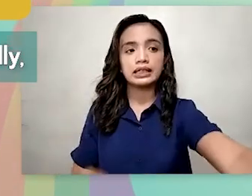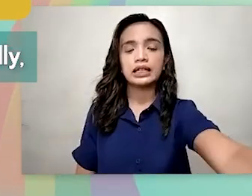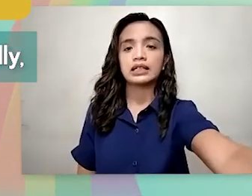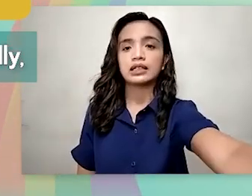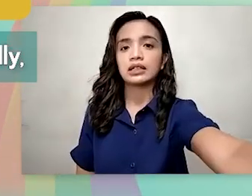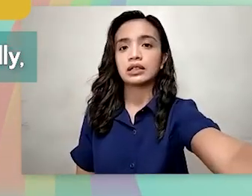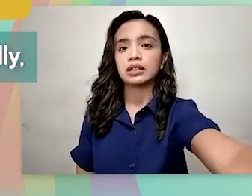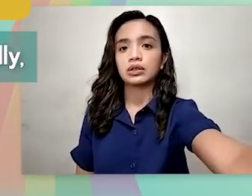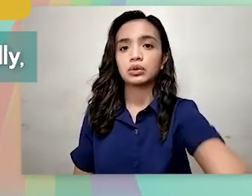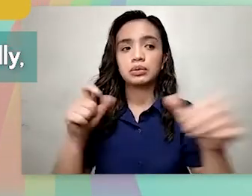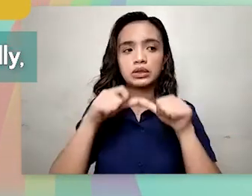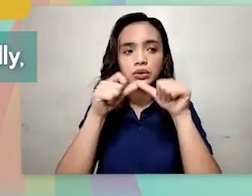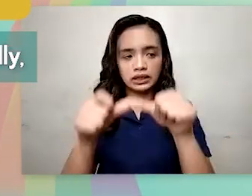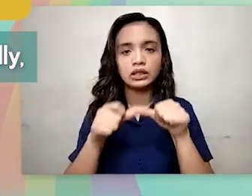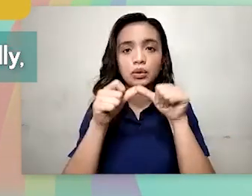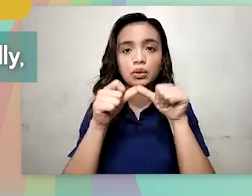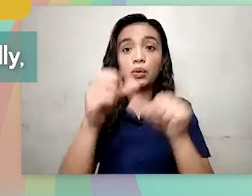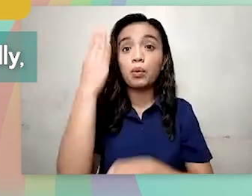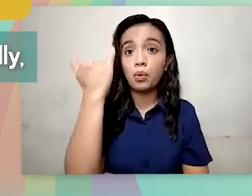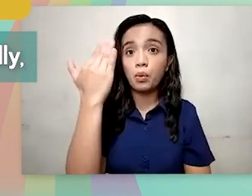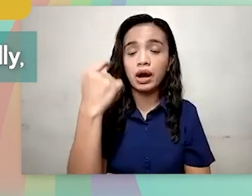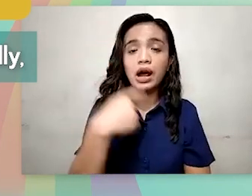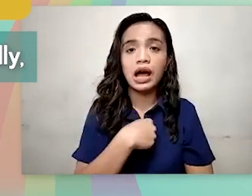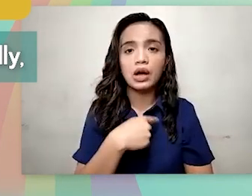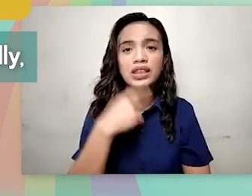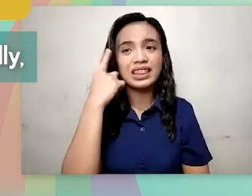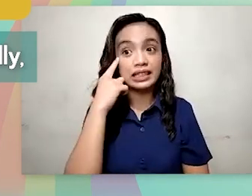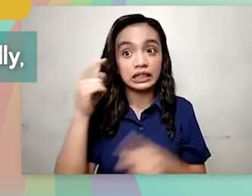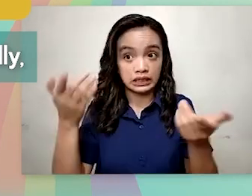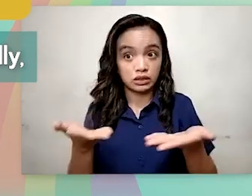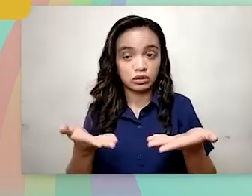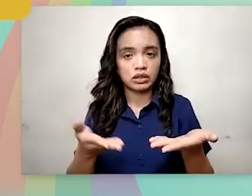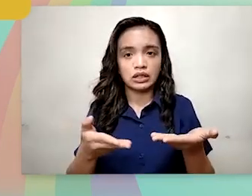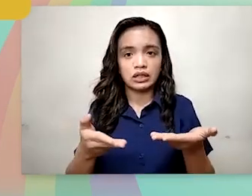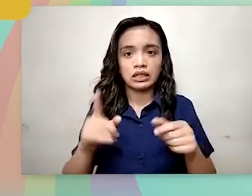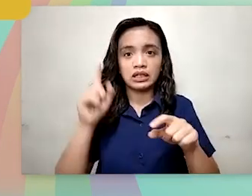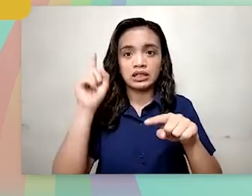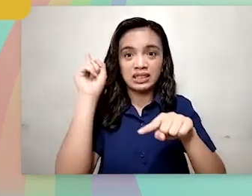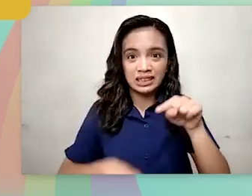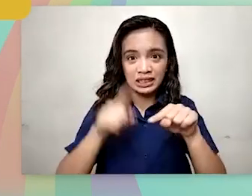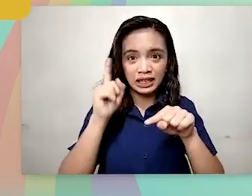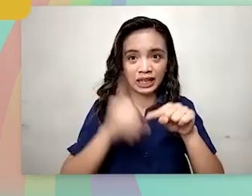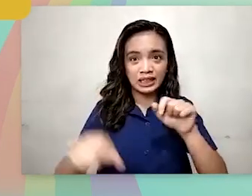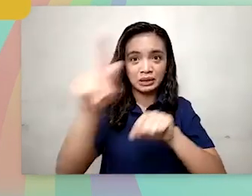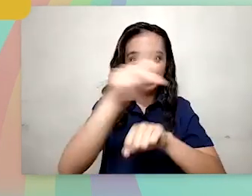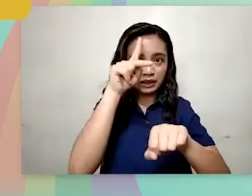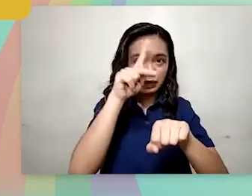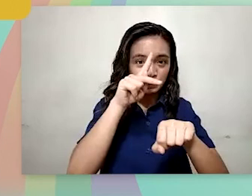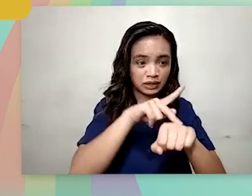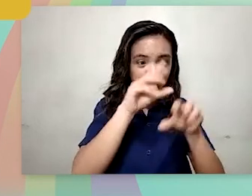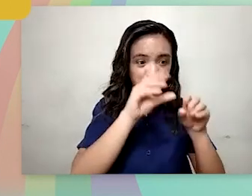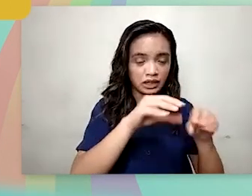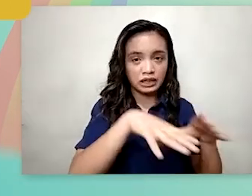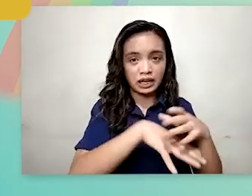just have to continue to do this, because I think at least geographically we cannot move the Philippines out of this